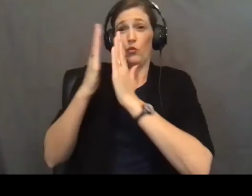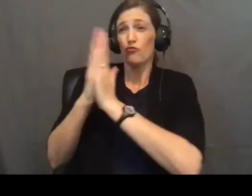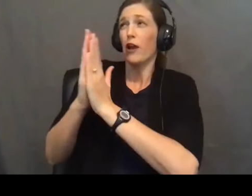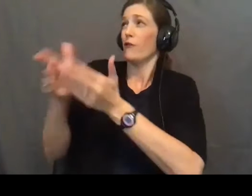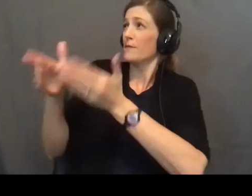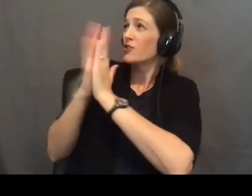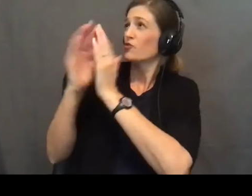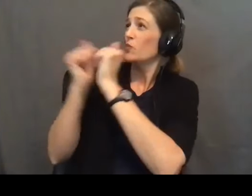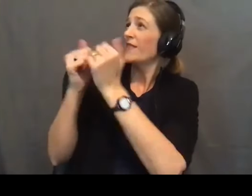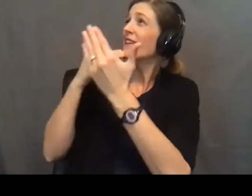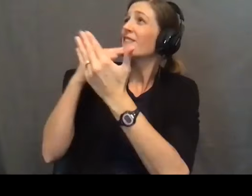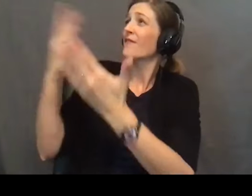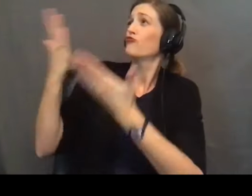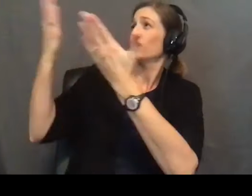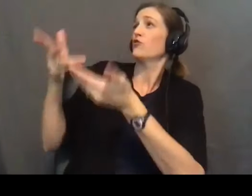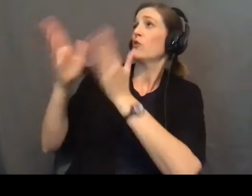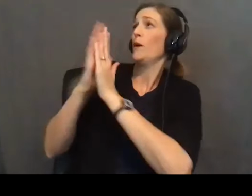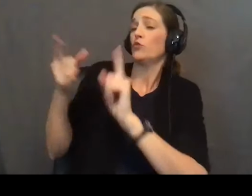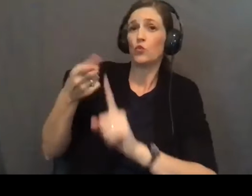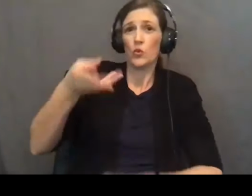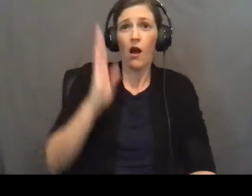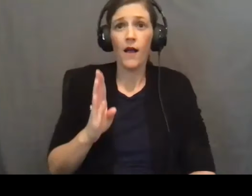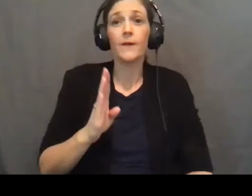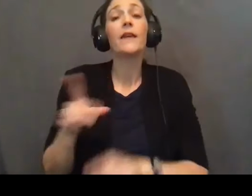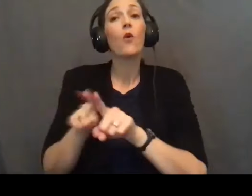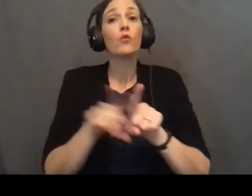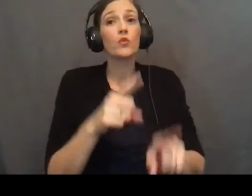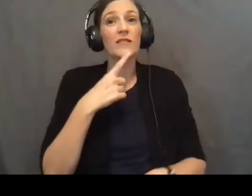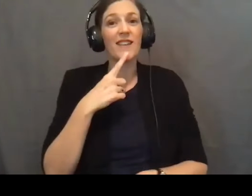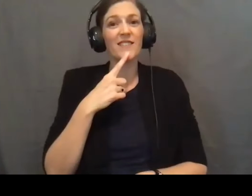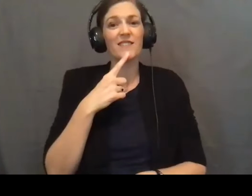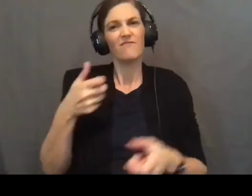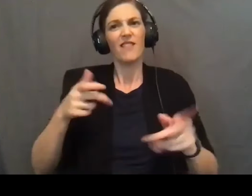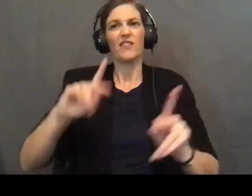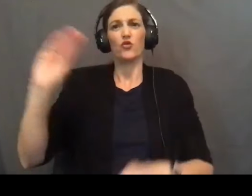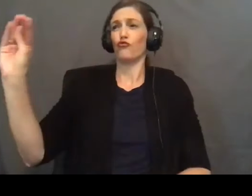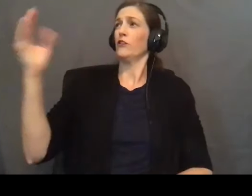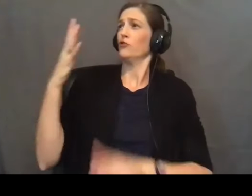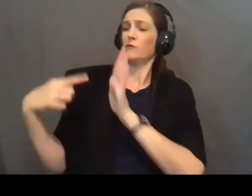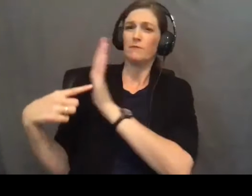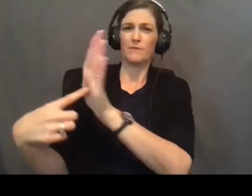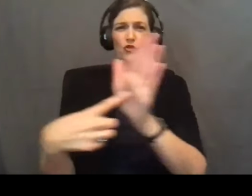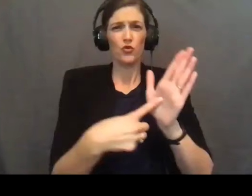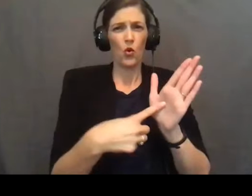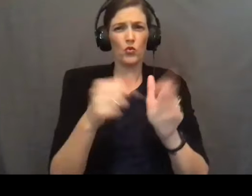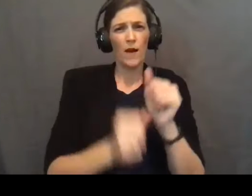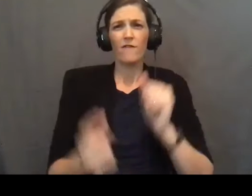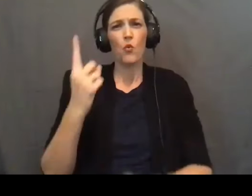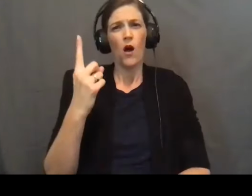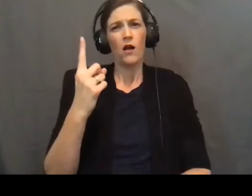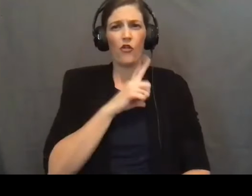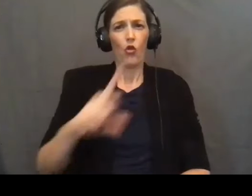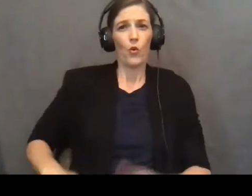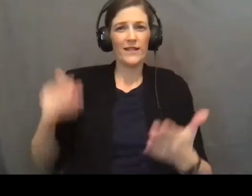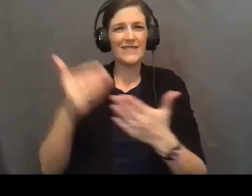thanksgiving, present your requests to God. Now he also says, let your graciousness be known to everyone. The Lord is near. It seems like this is just kind of thrown